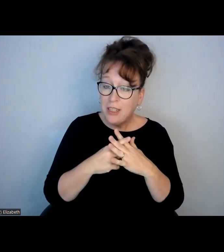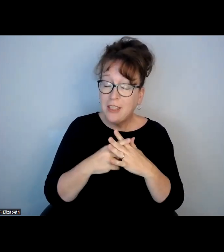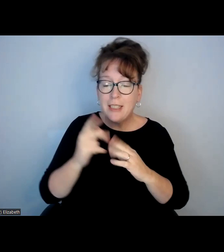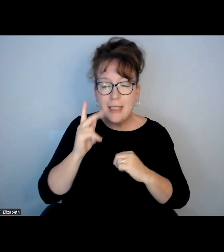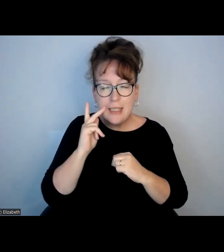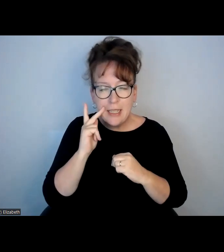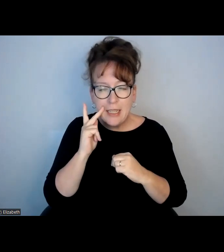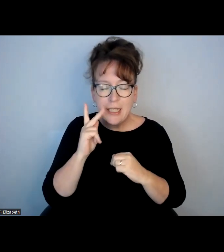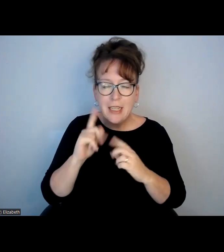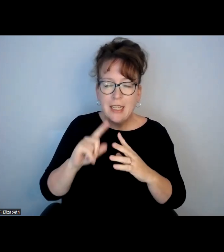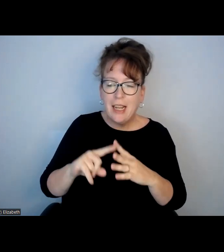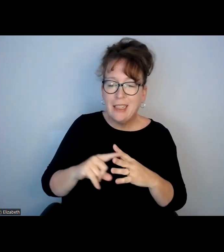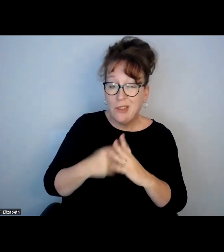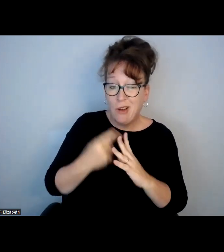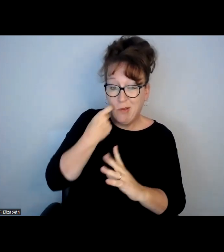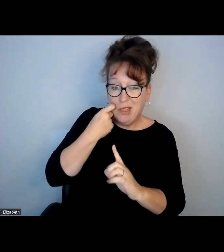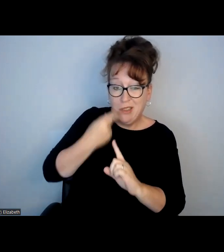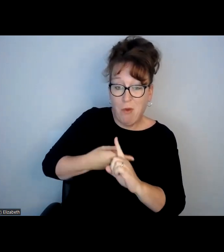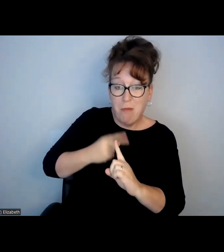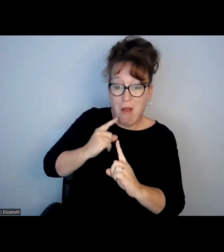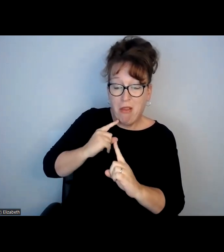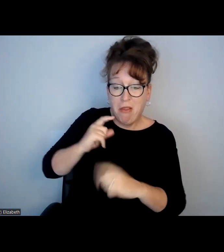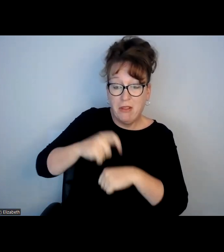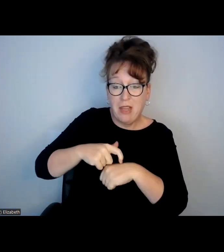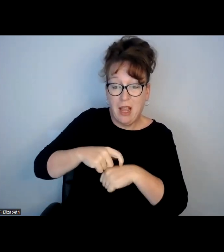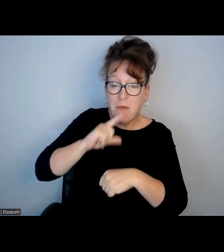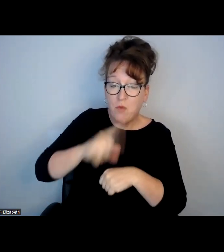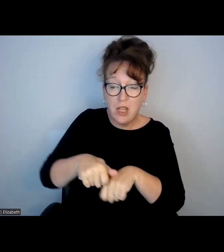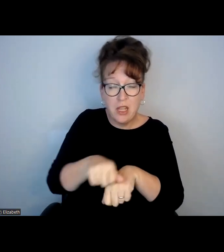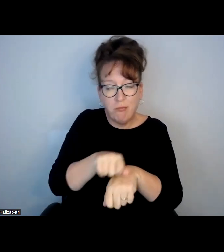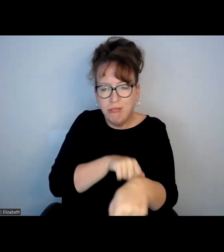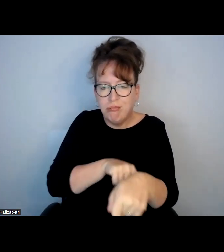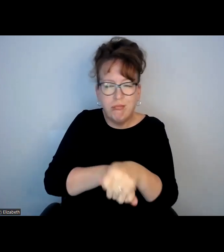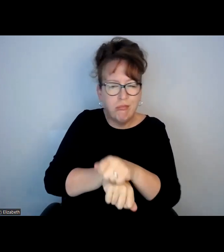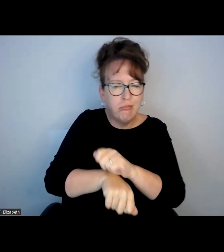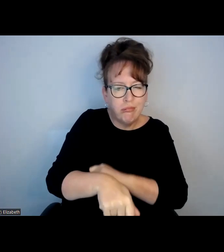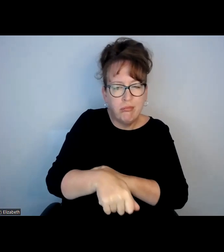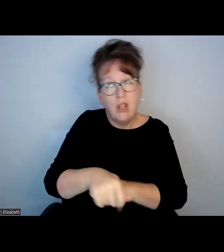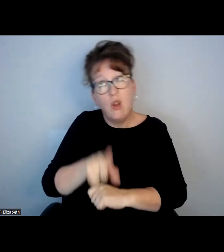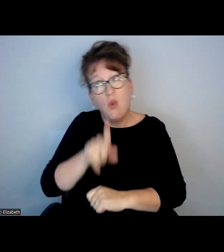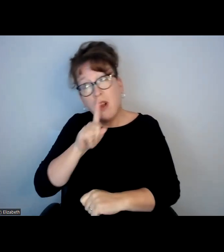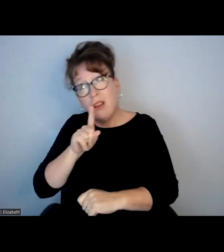to, in the last month or so, really dig into, and actually maybe even just the last couple of